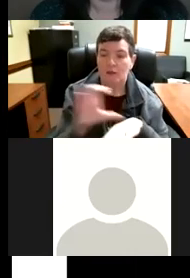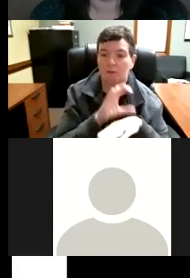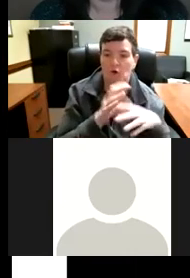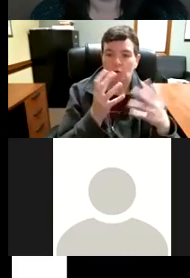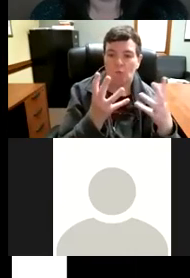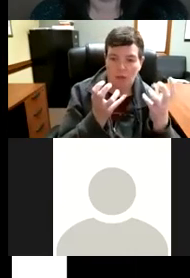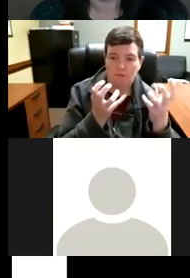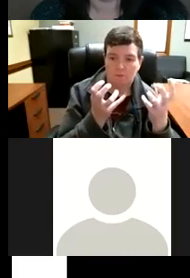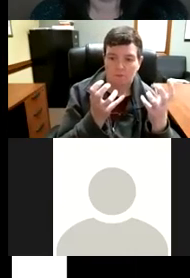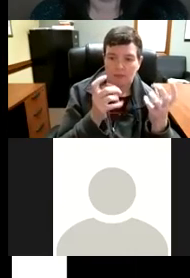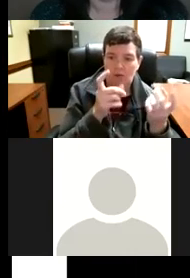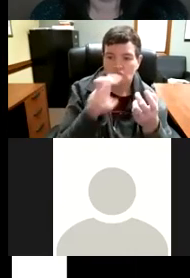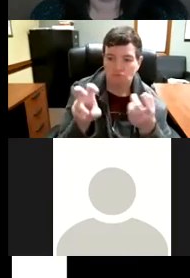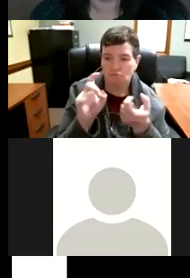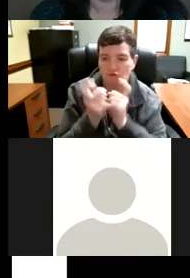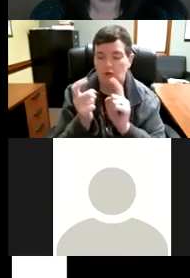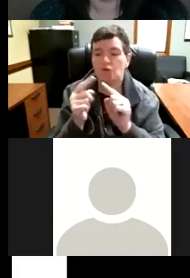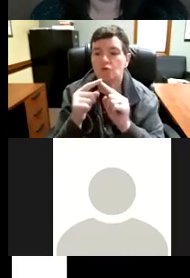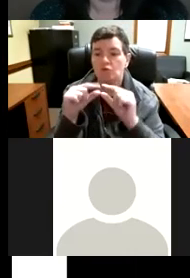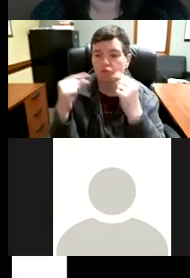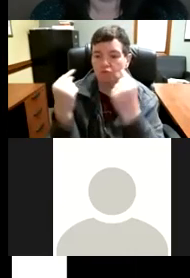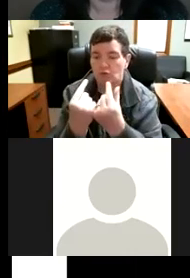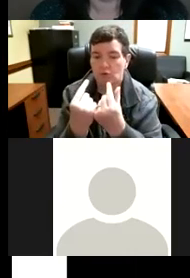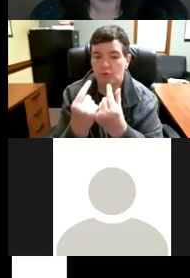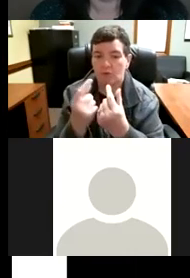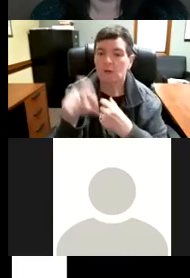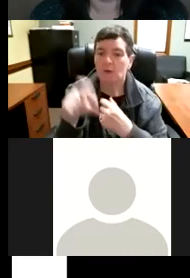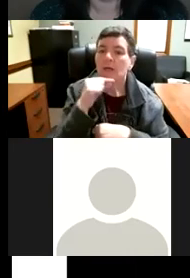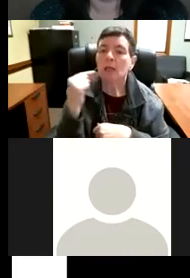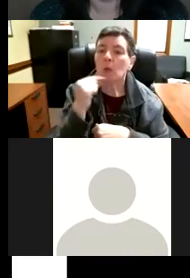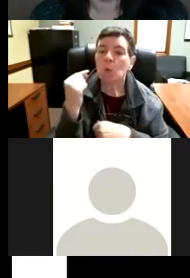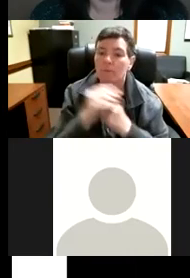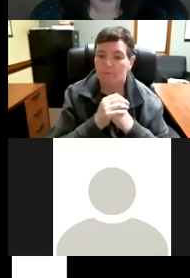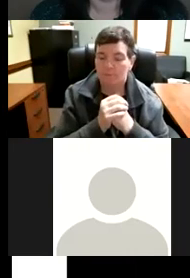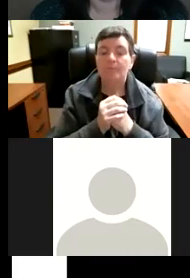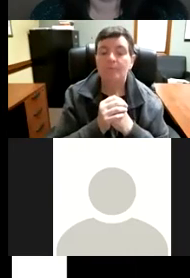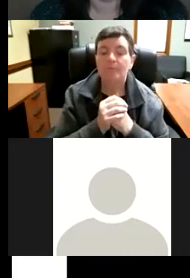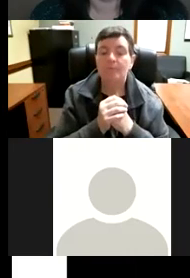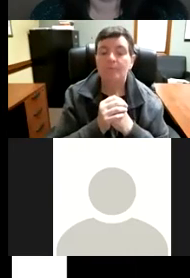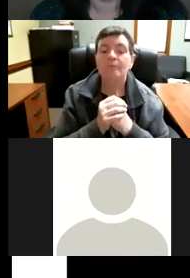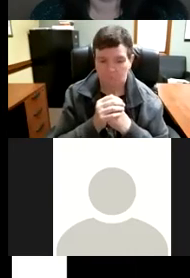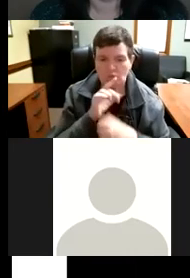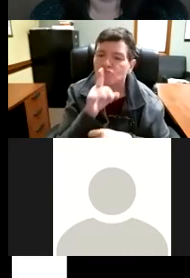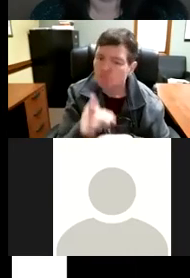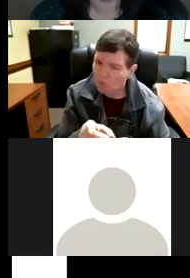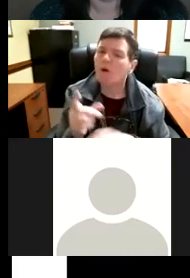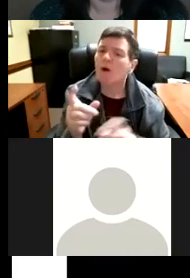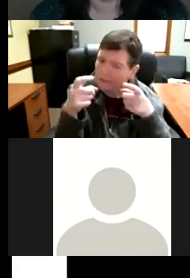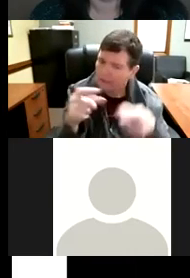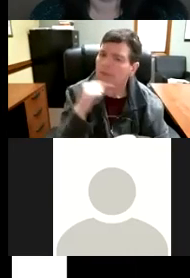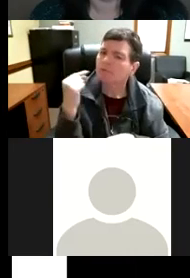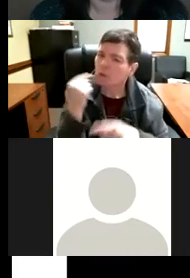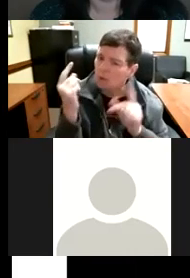we have to go to groups, art, you need What? some glue. Glue. Sure, here's some glue.